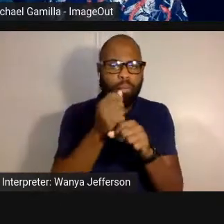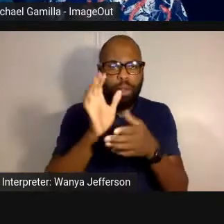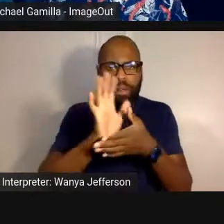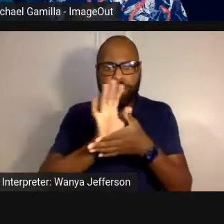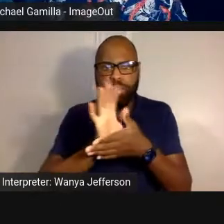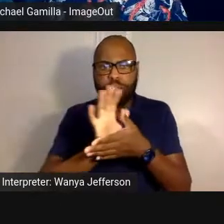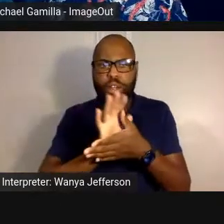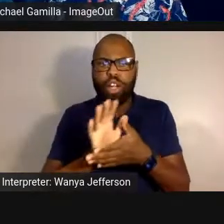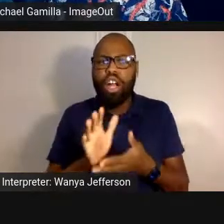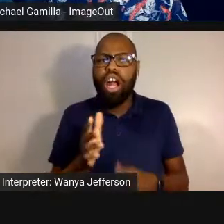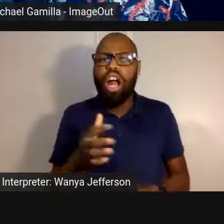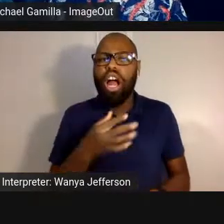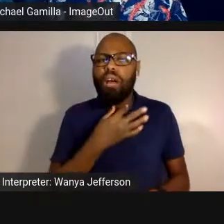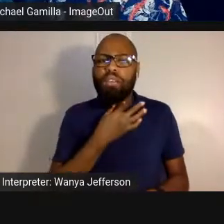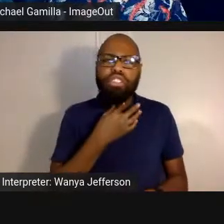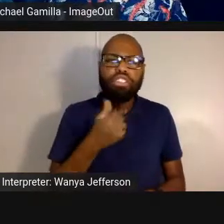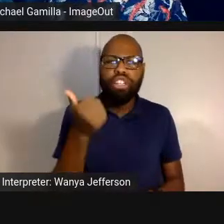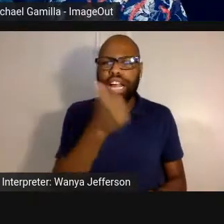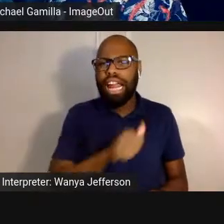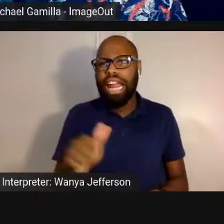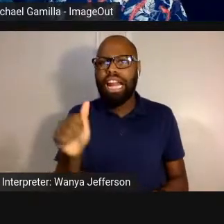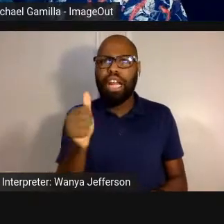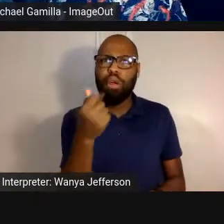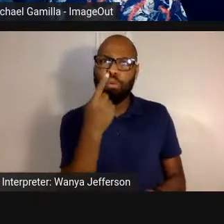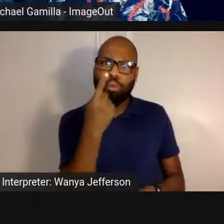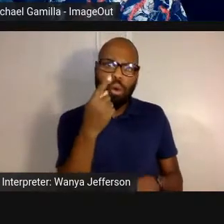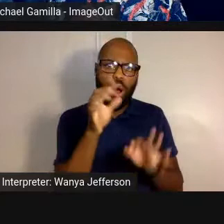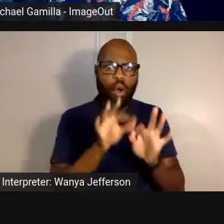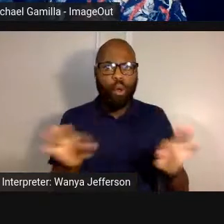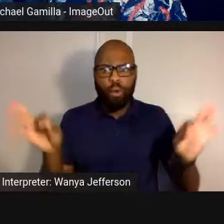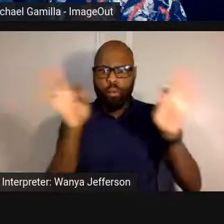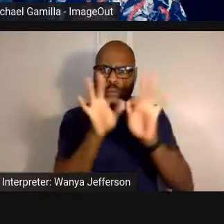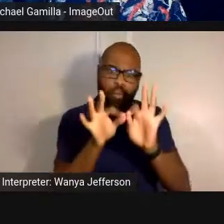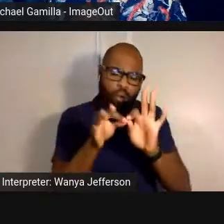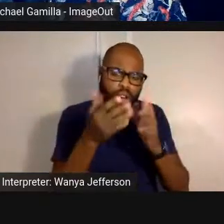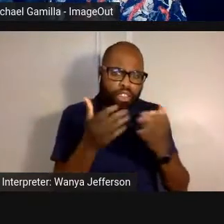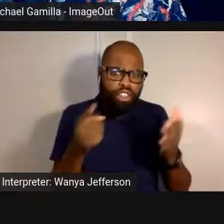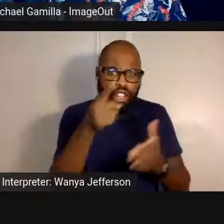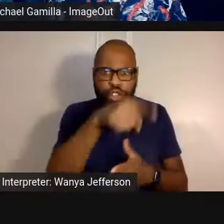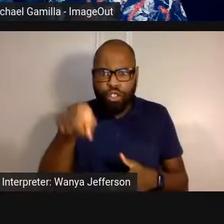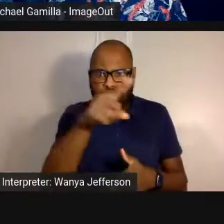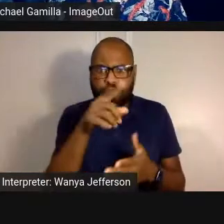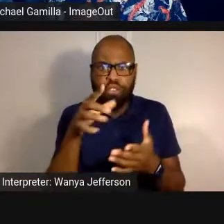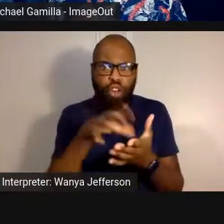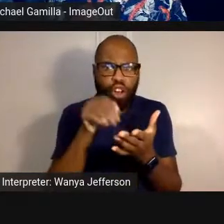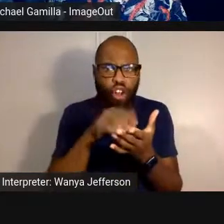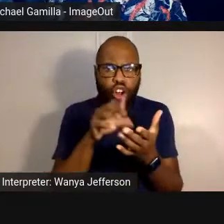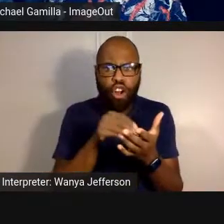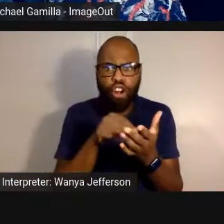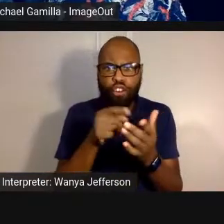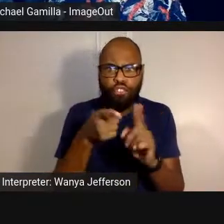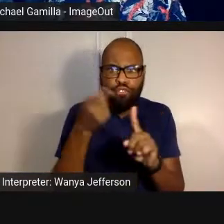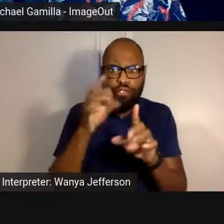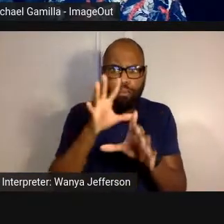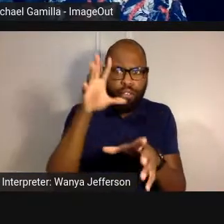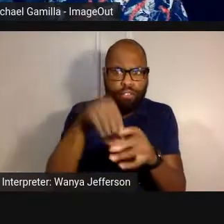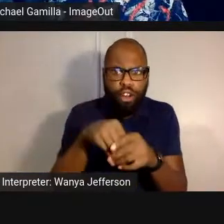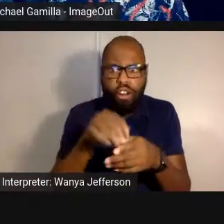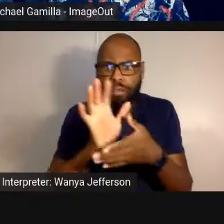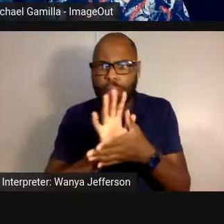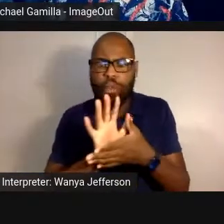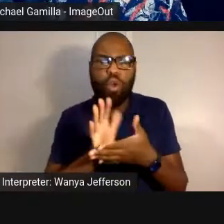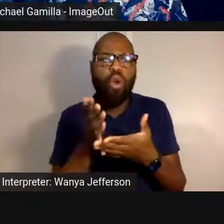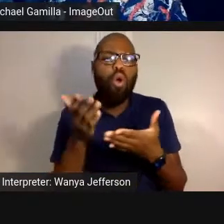one particular important thing that you learned from being part of this movie? What is your takeaway,